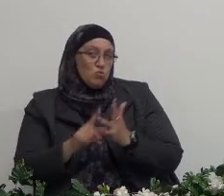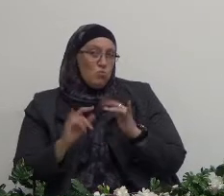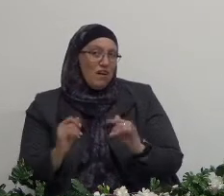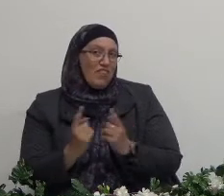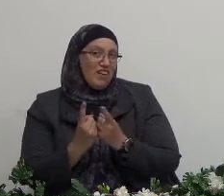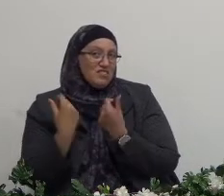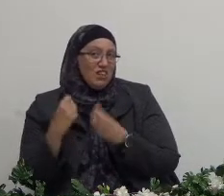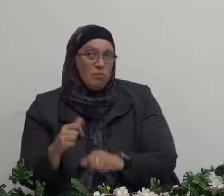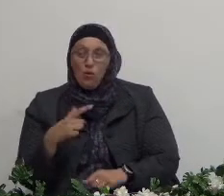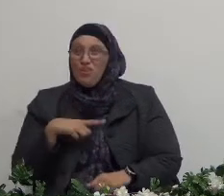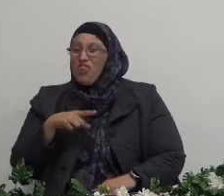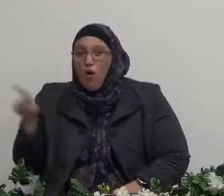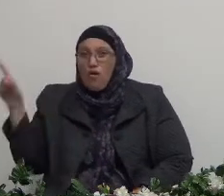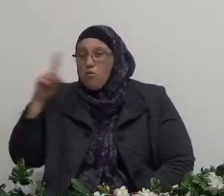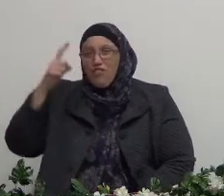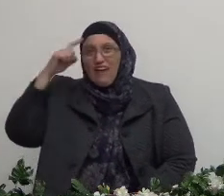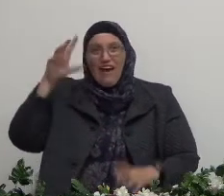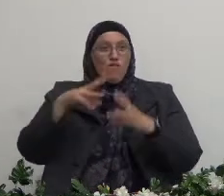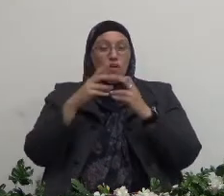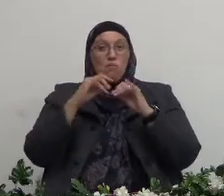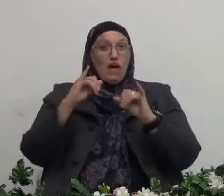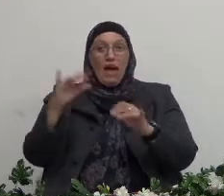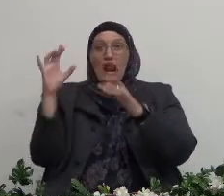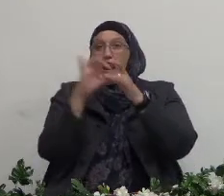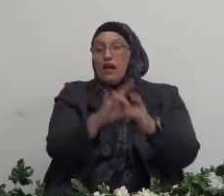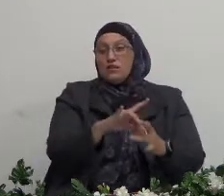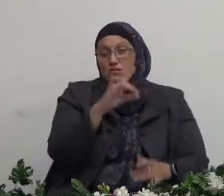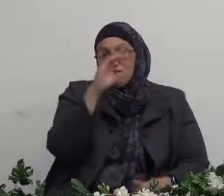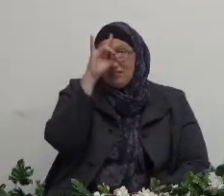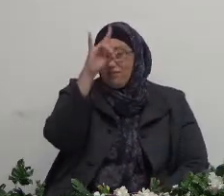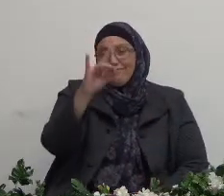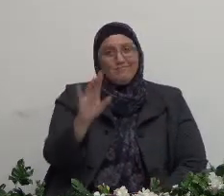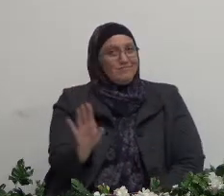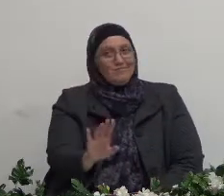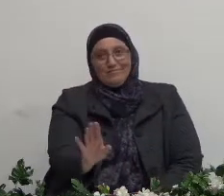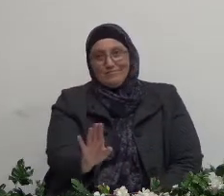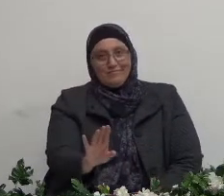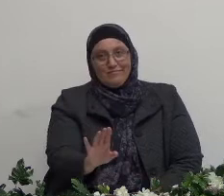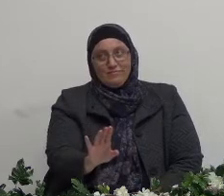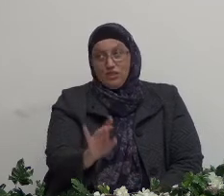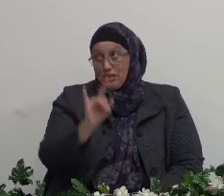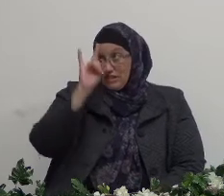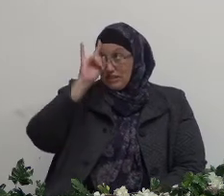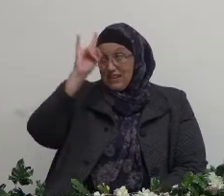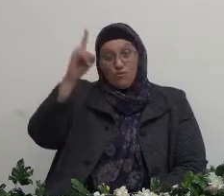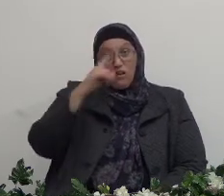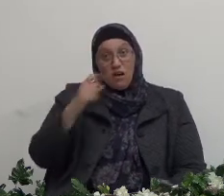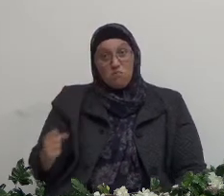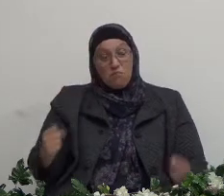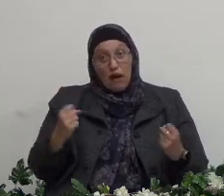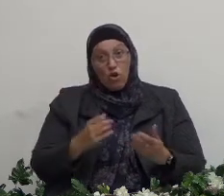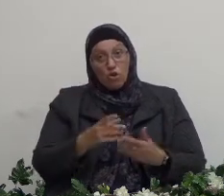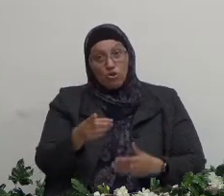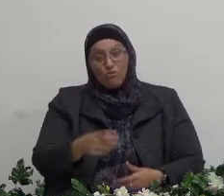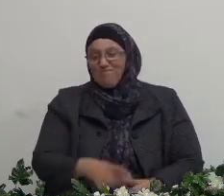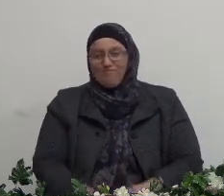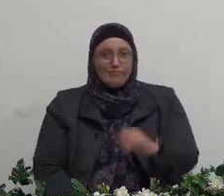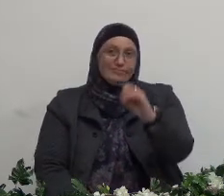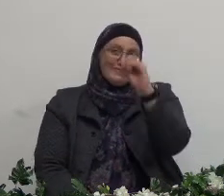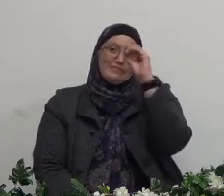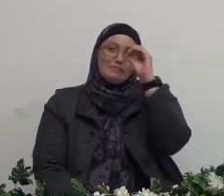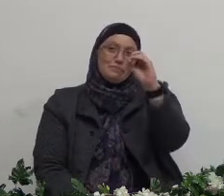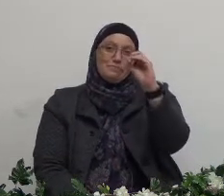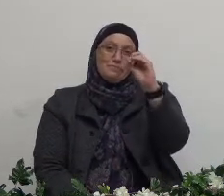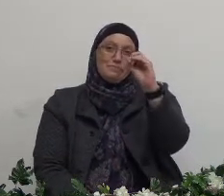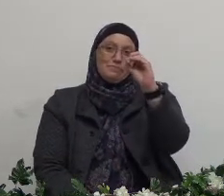everything's linked to the devil. Firstly, to give you understanding, the devil has no authority over you at all. La sultana.